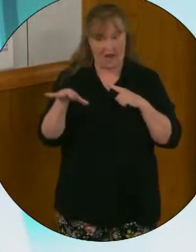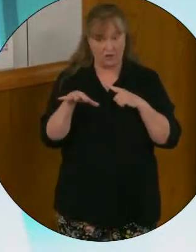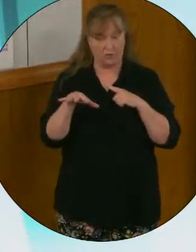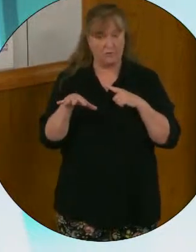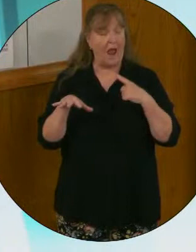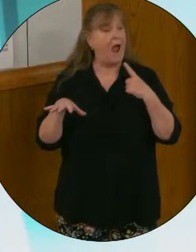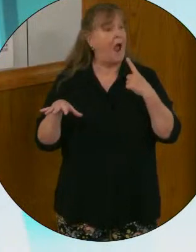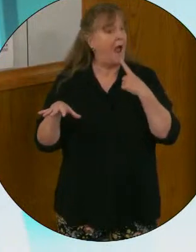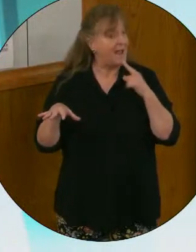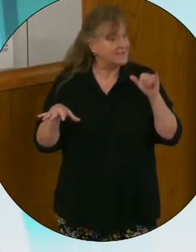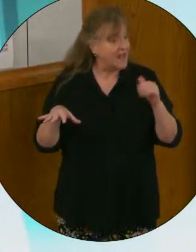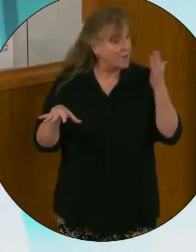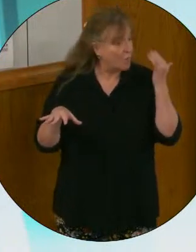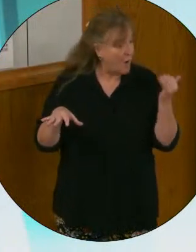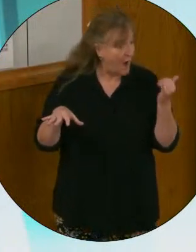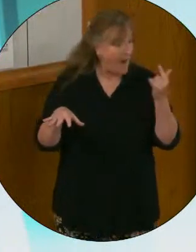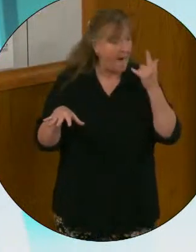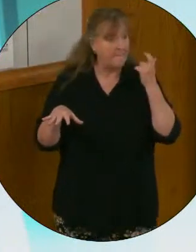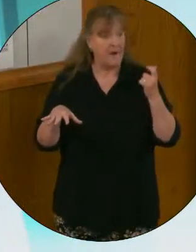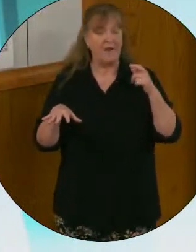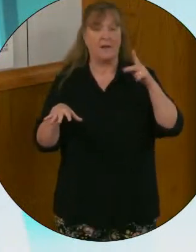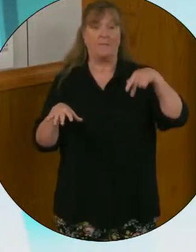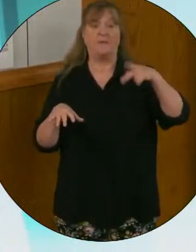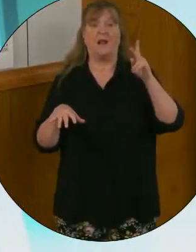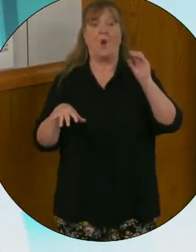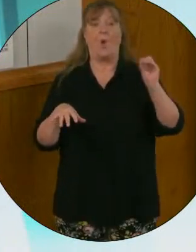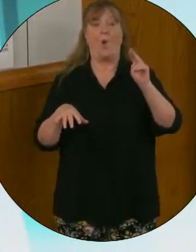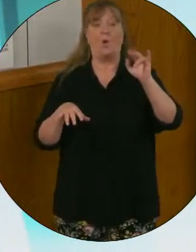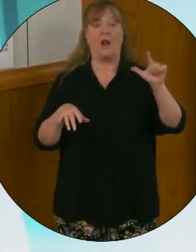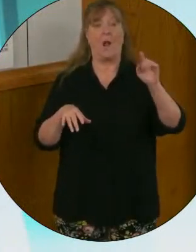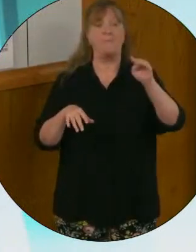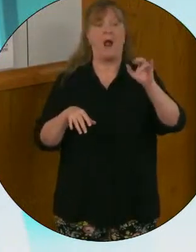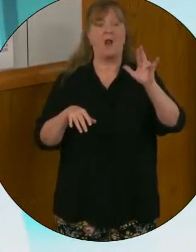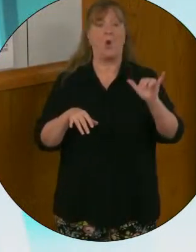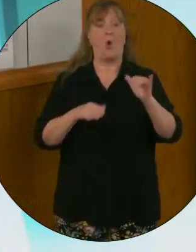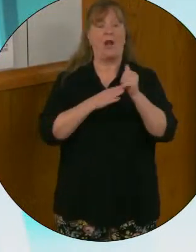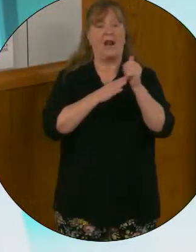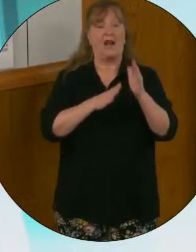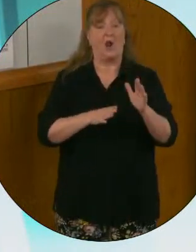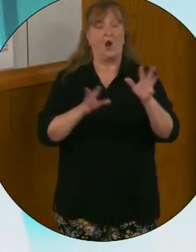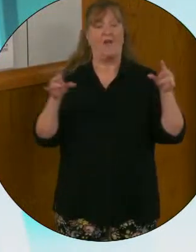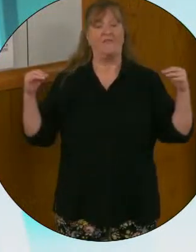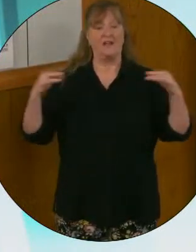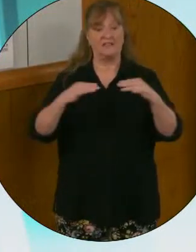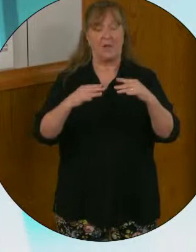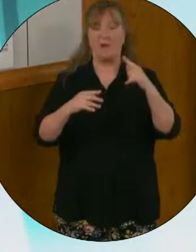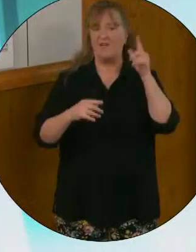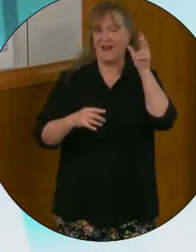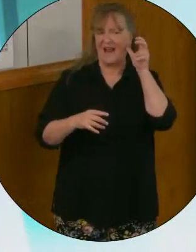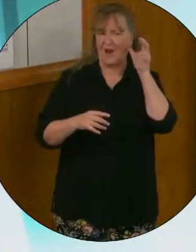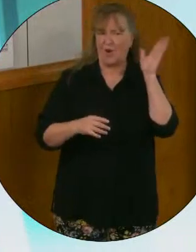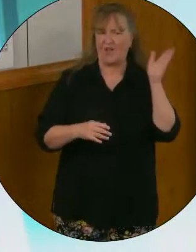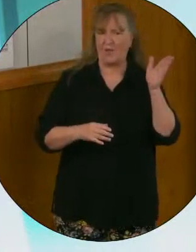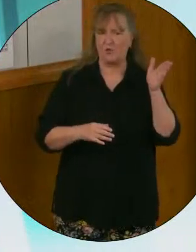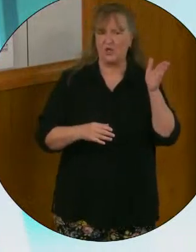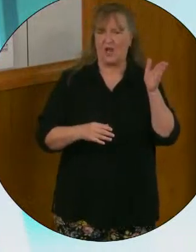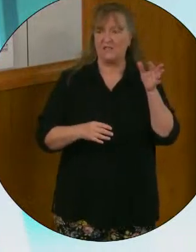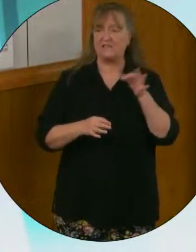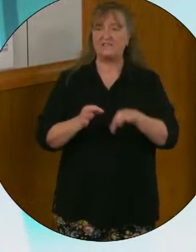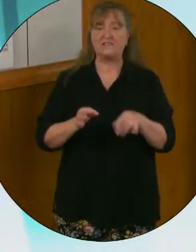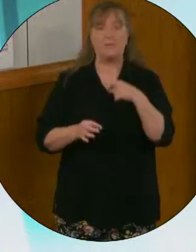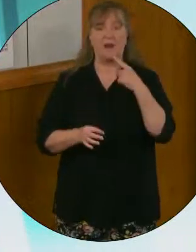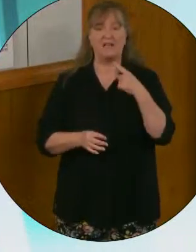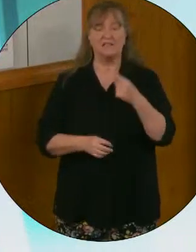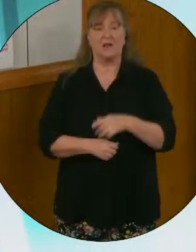say that because the distinguished P.K. O'Neill, the minority leader of the Assembly, after hearing the presentation, simply